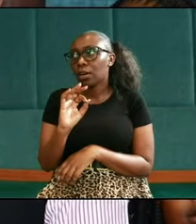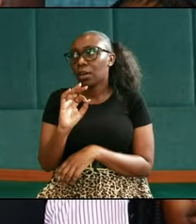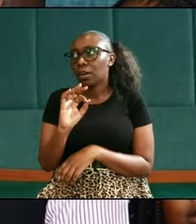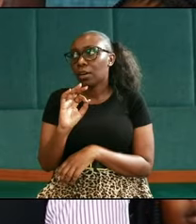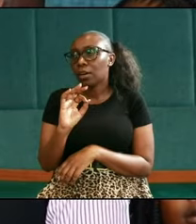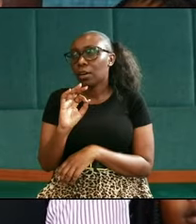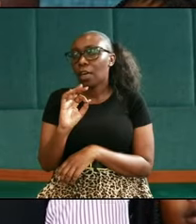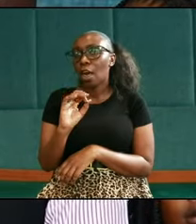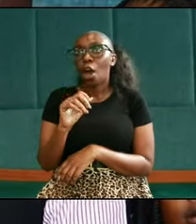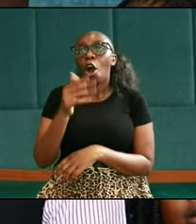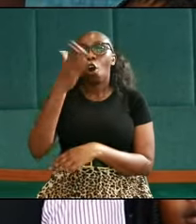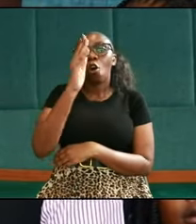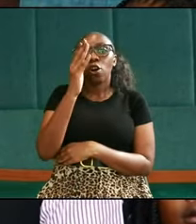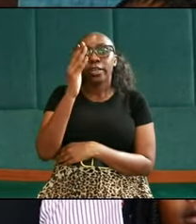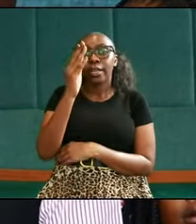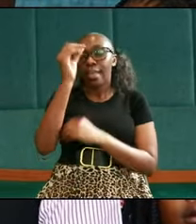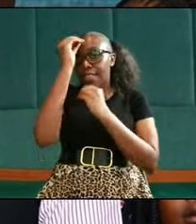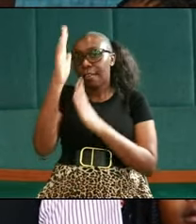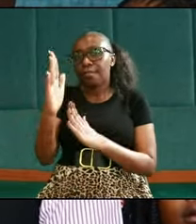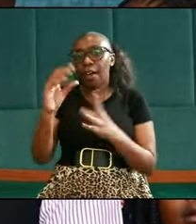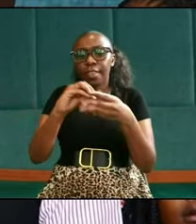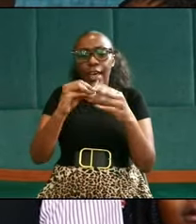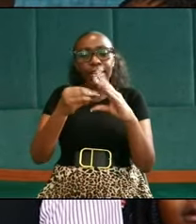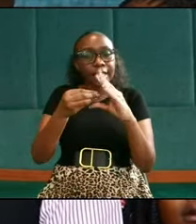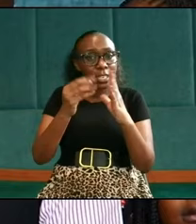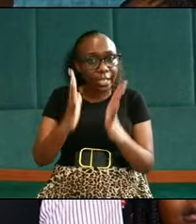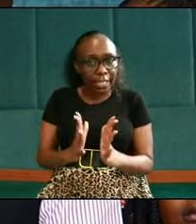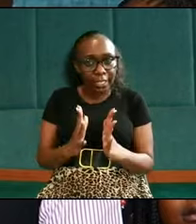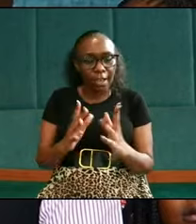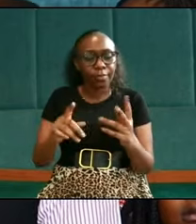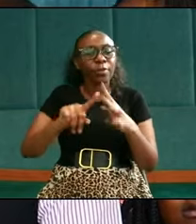He's the Creator, Source,